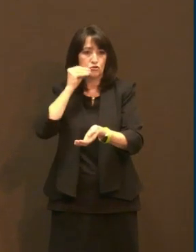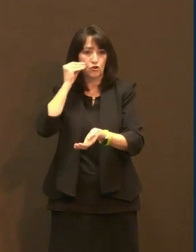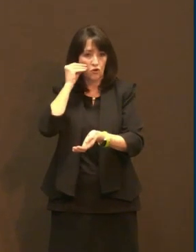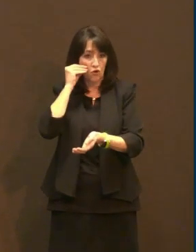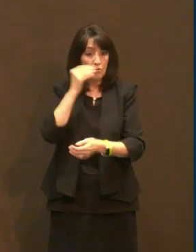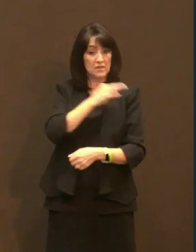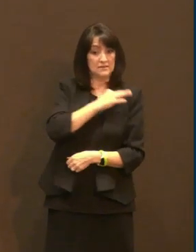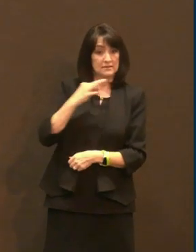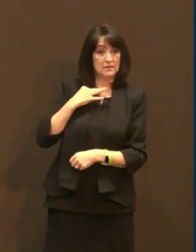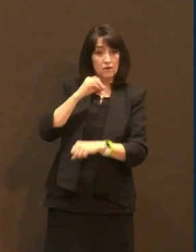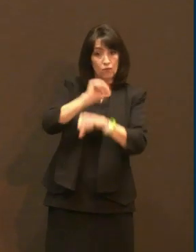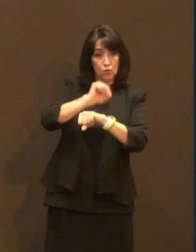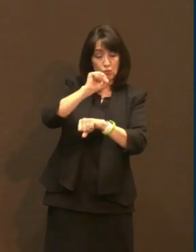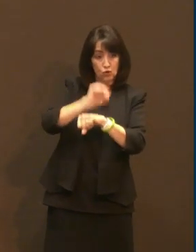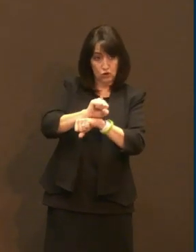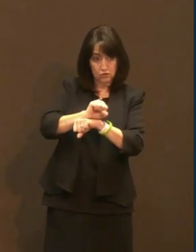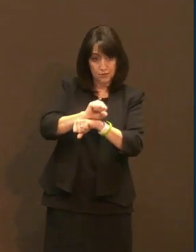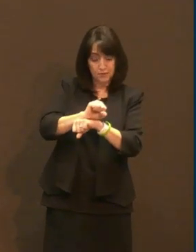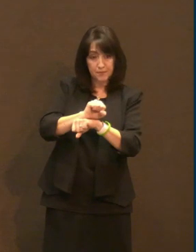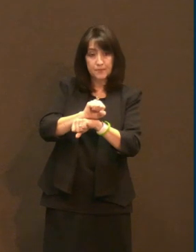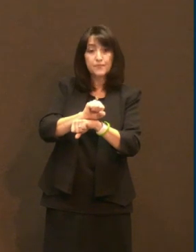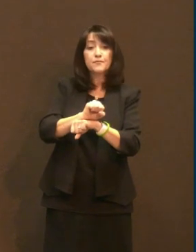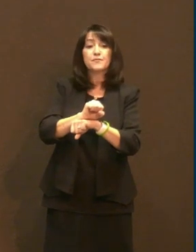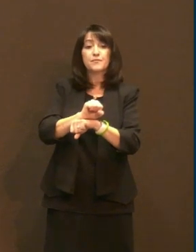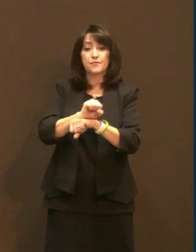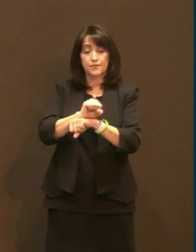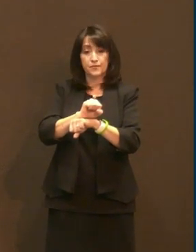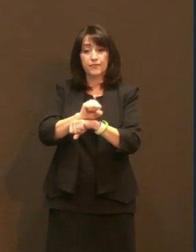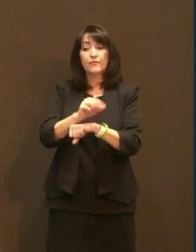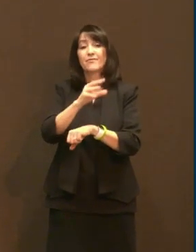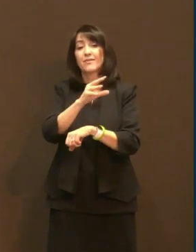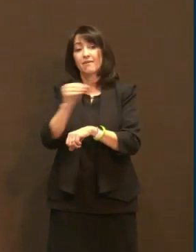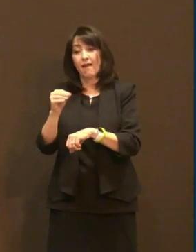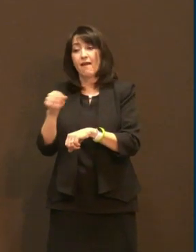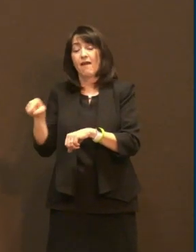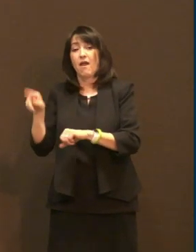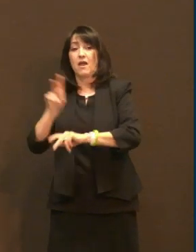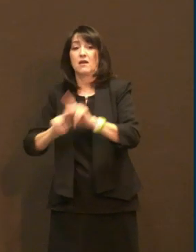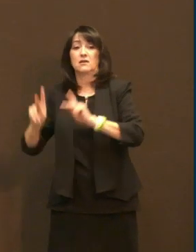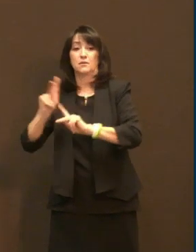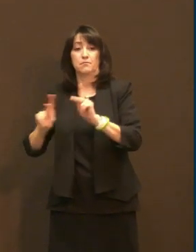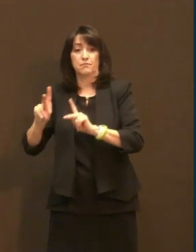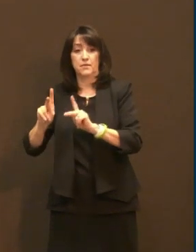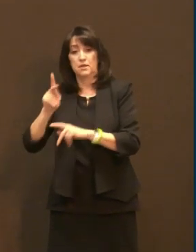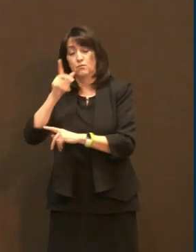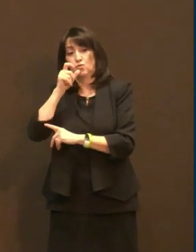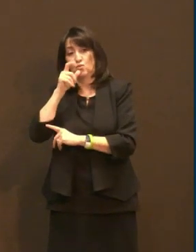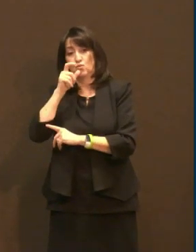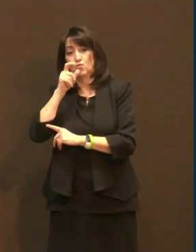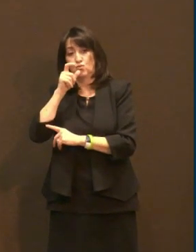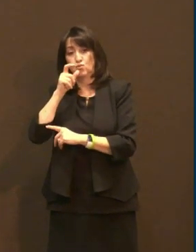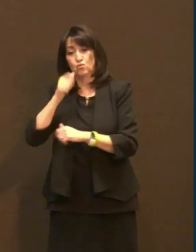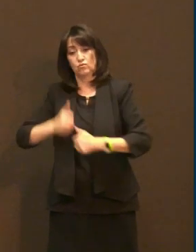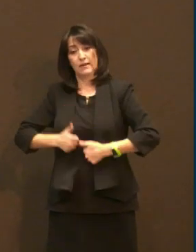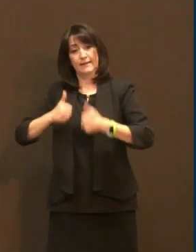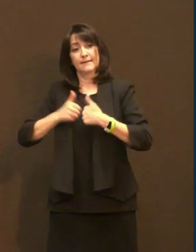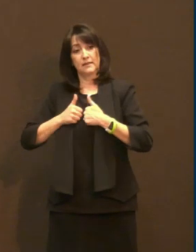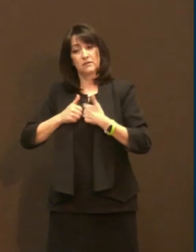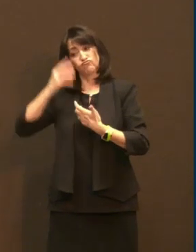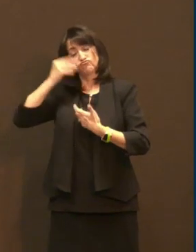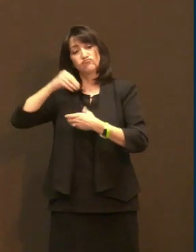are in our long-term care facilities for COVID-19. DPH will be providing